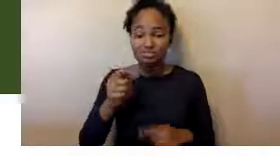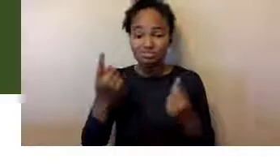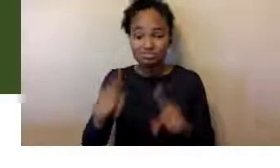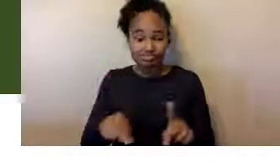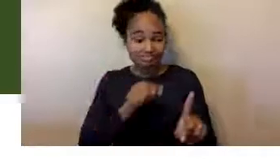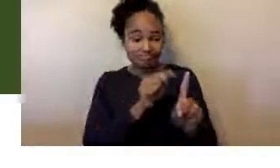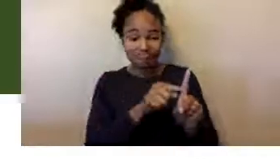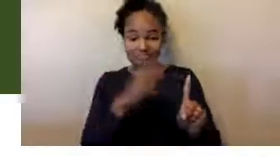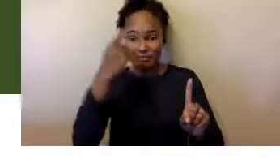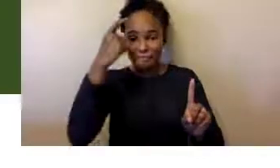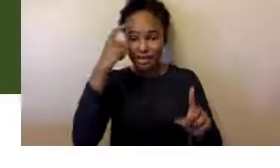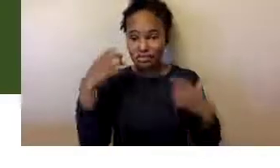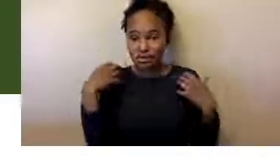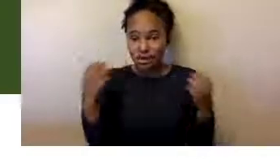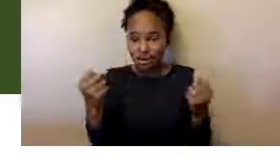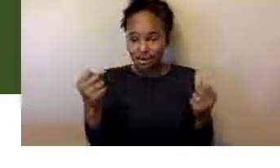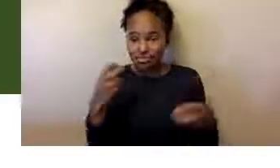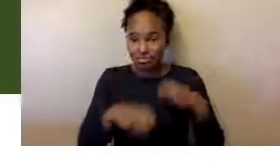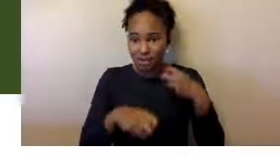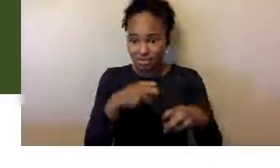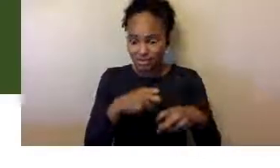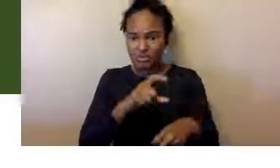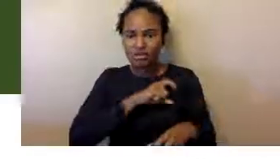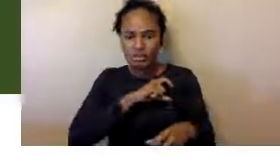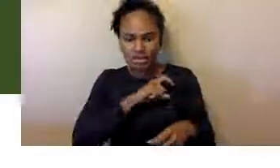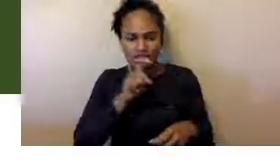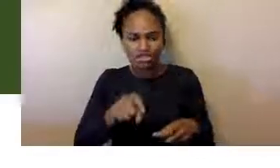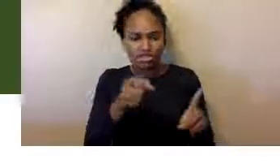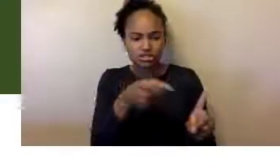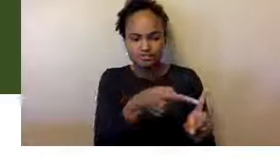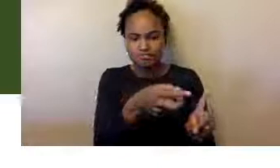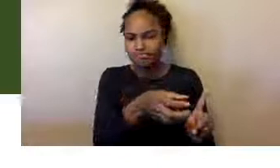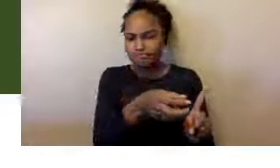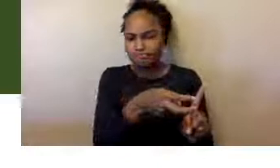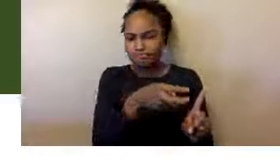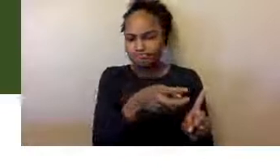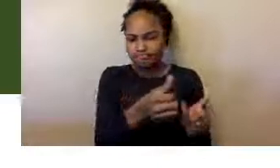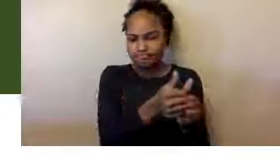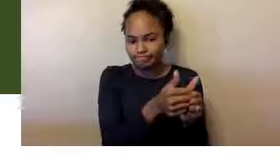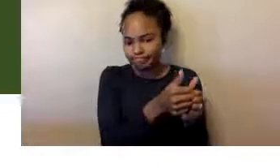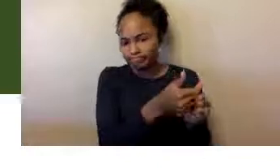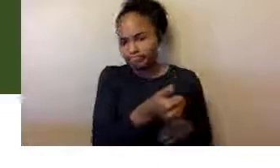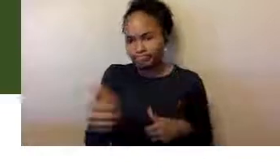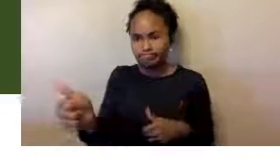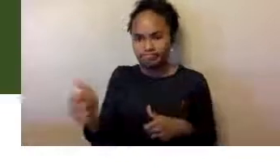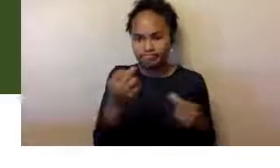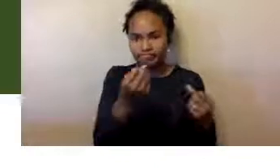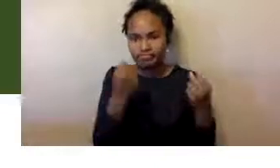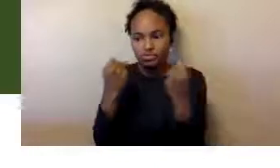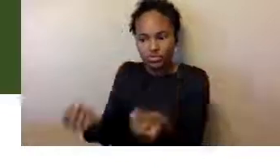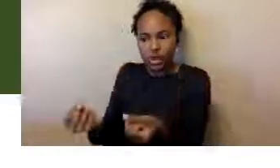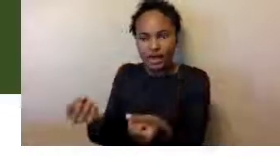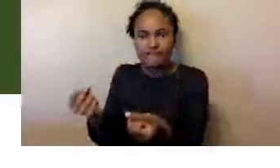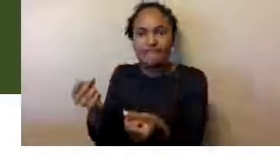policy of arresting a non-compliant individual. Again, providing a person with mental illness in a crisis